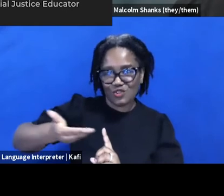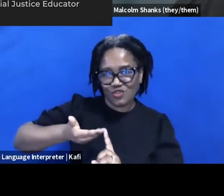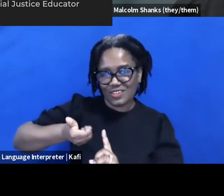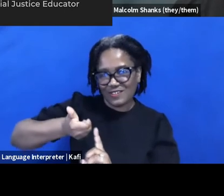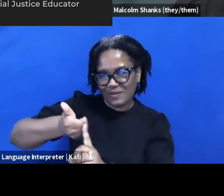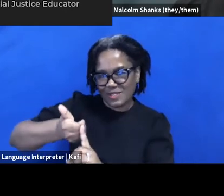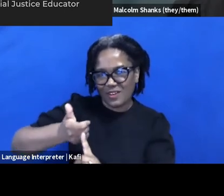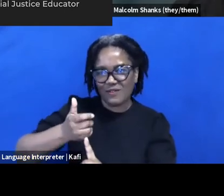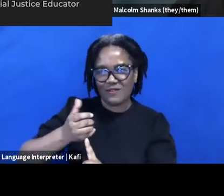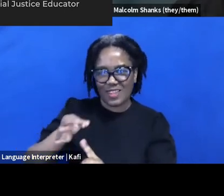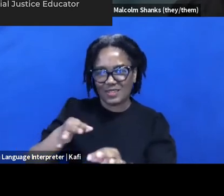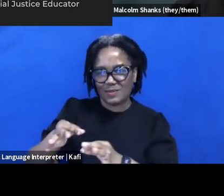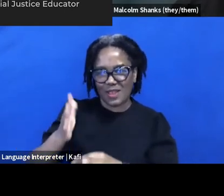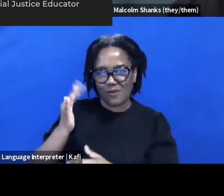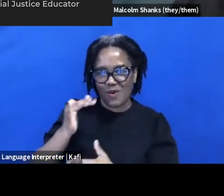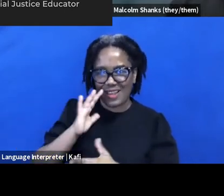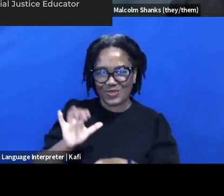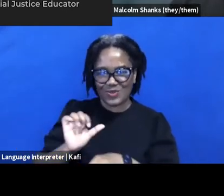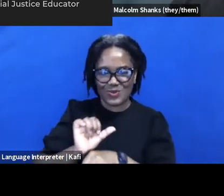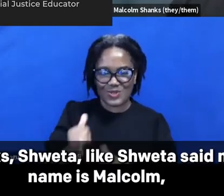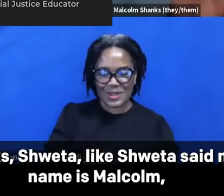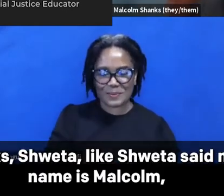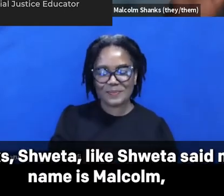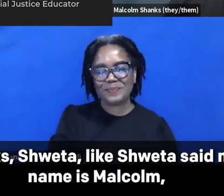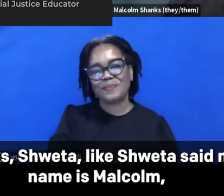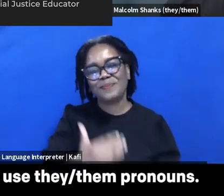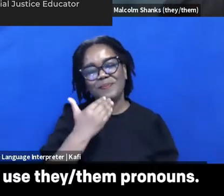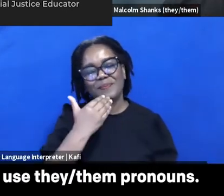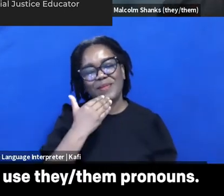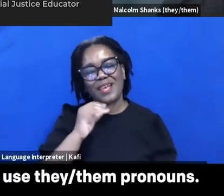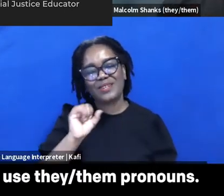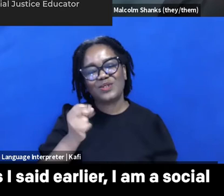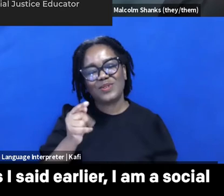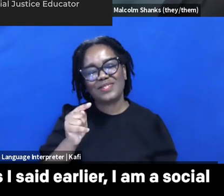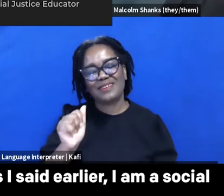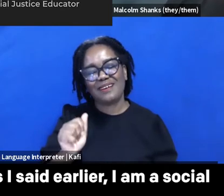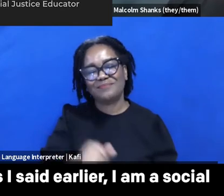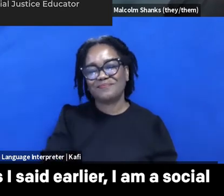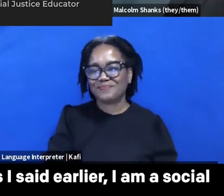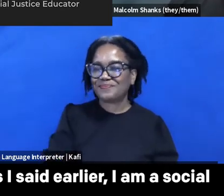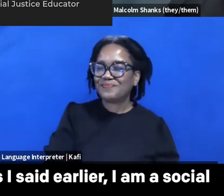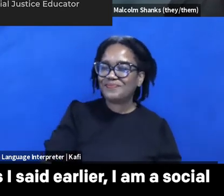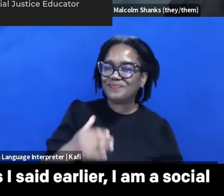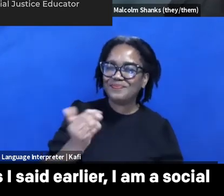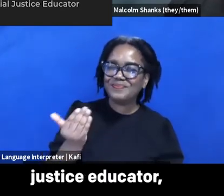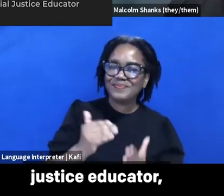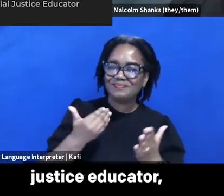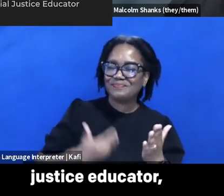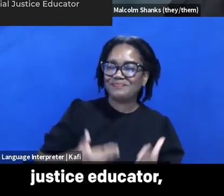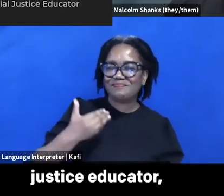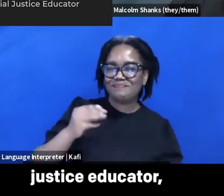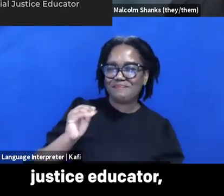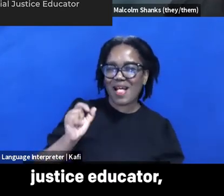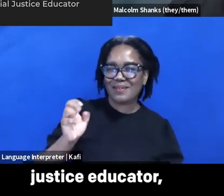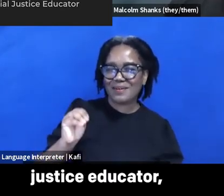work today as well. Thanks, Shweta. Like Shweta said, my name is Malcolm. I use they, them pronouns, as I said earlier. I